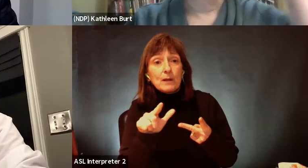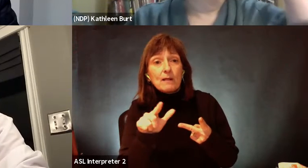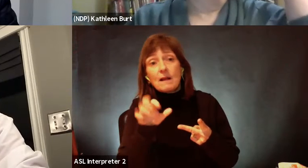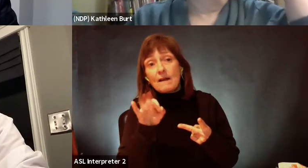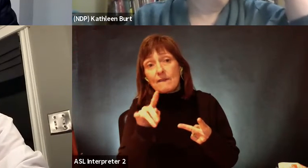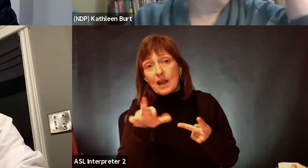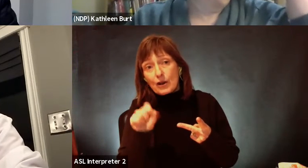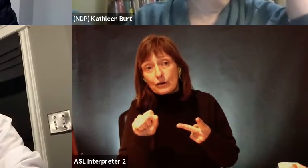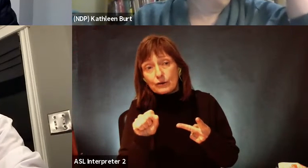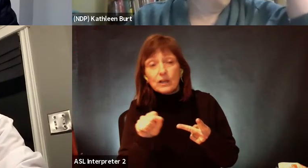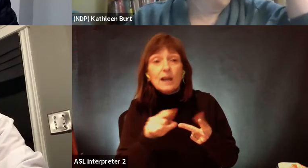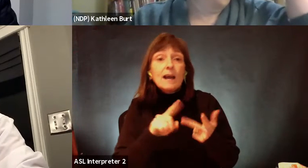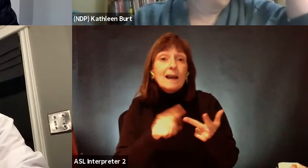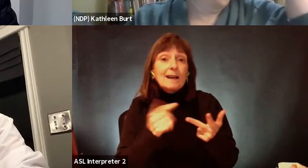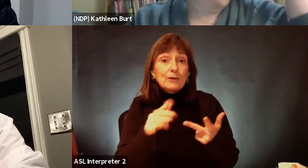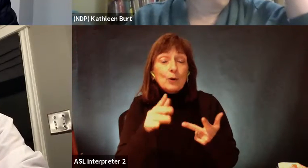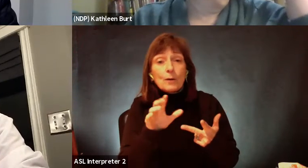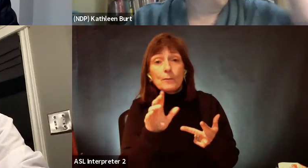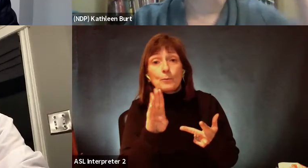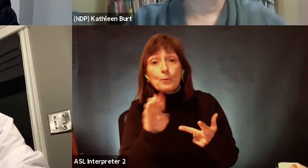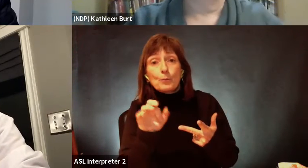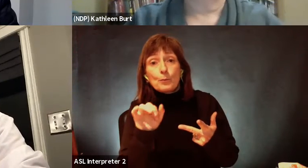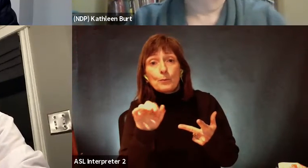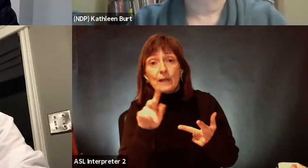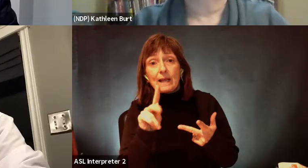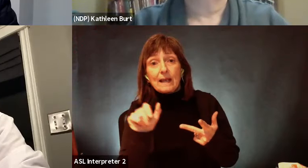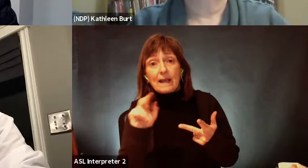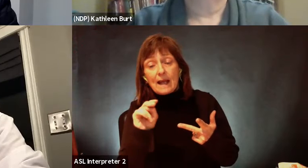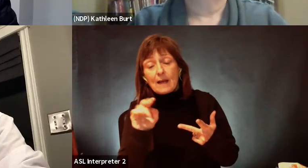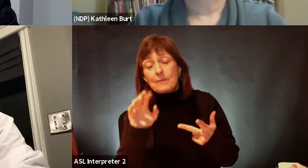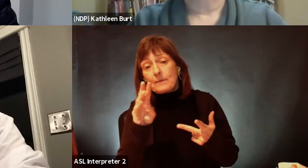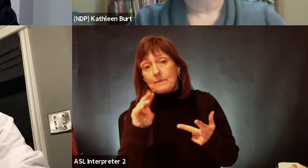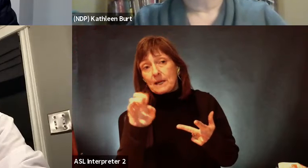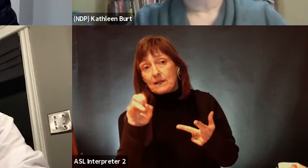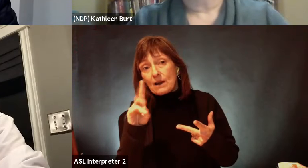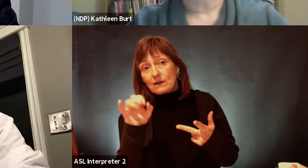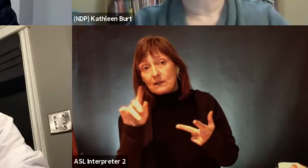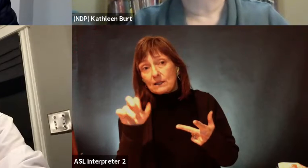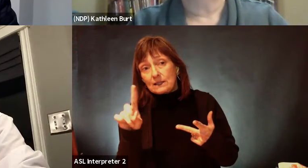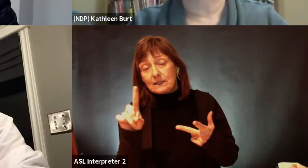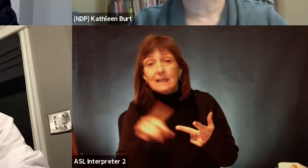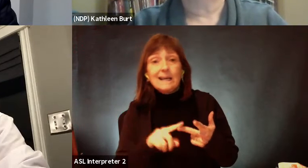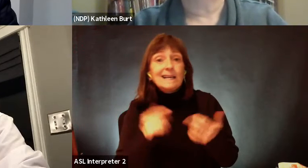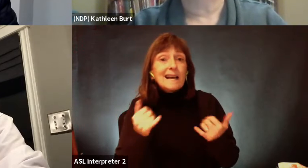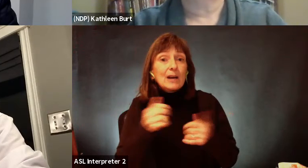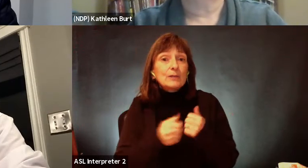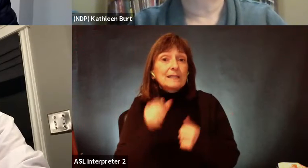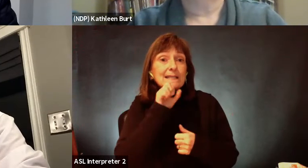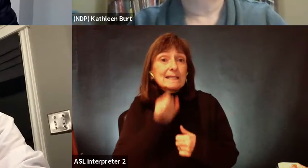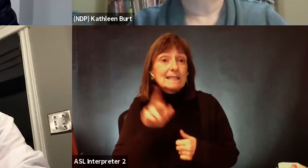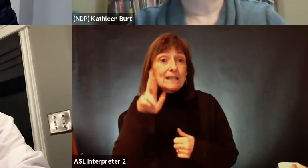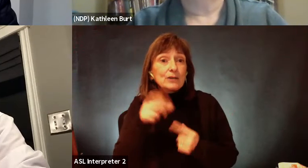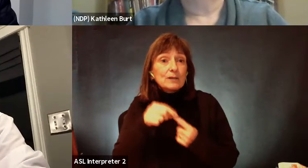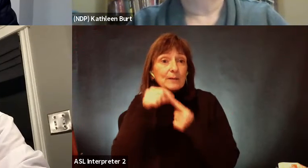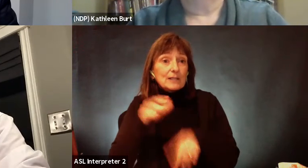your current Member of Parliament for Avalon, Ken McDonald. Currently, I am the Senior Special Assistant for Newfoundland and Labrador with